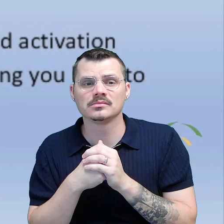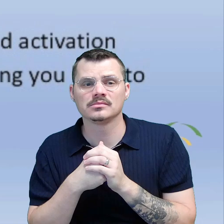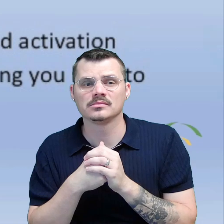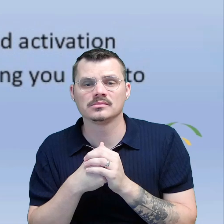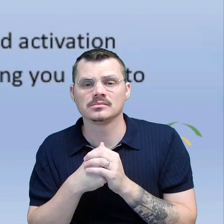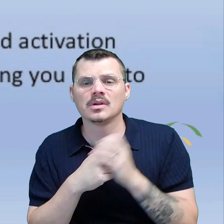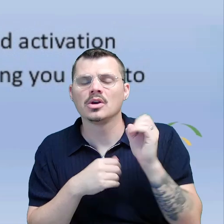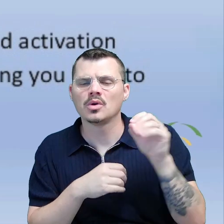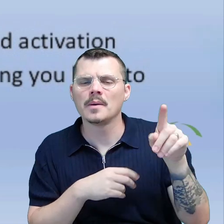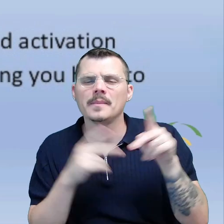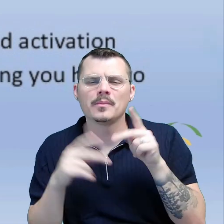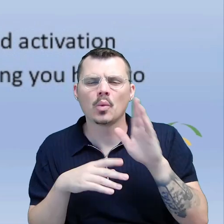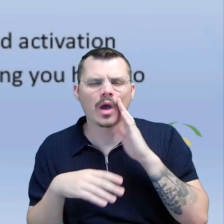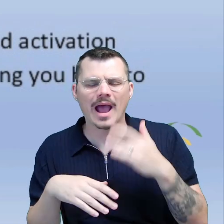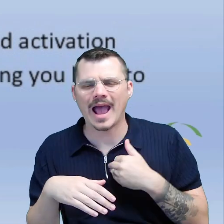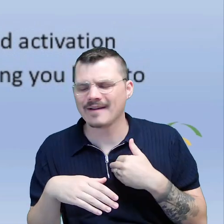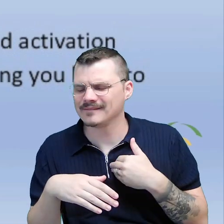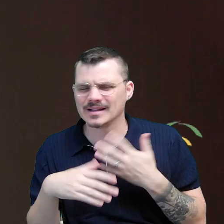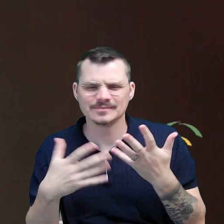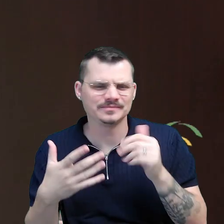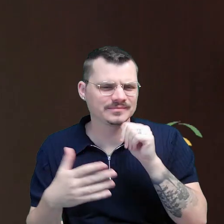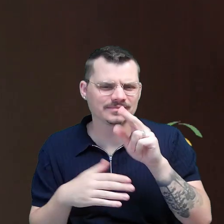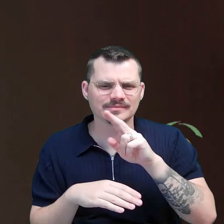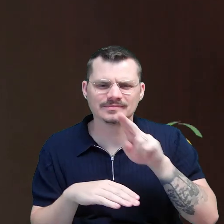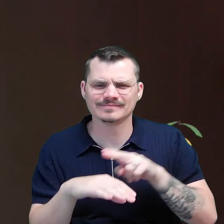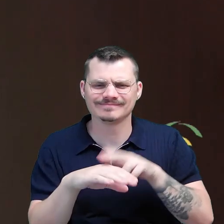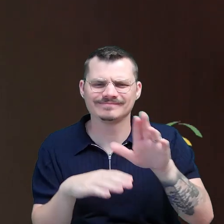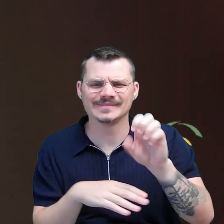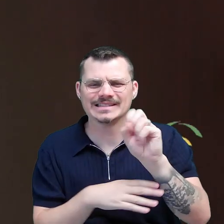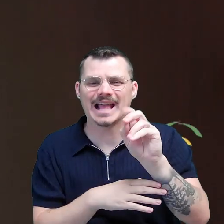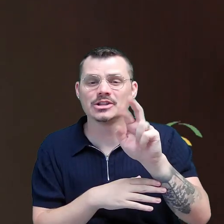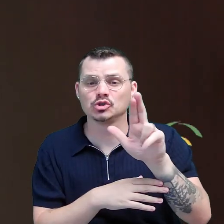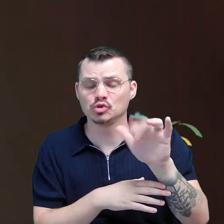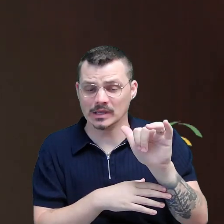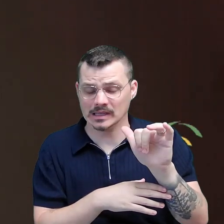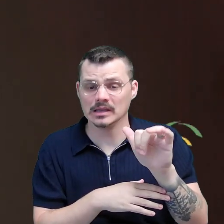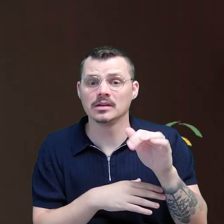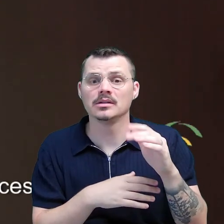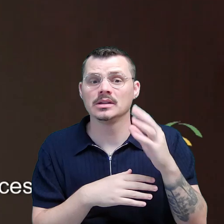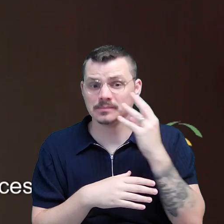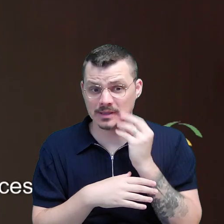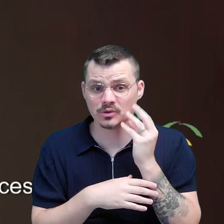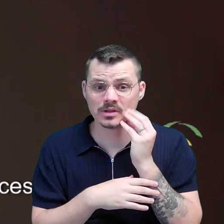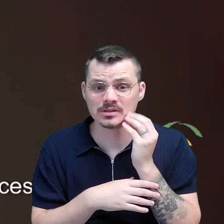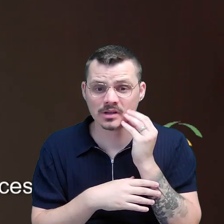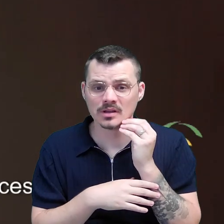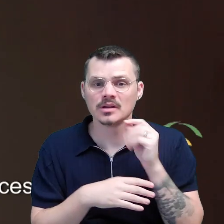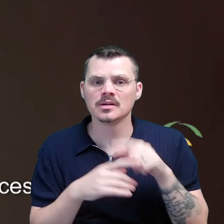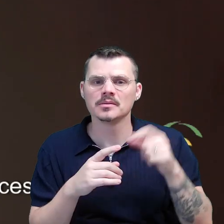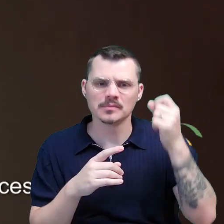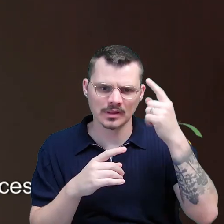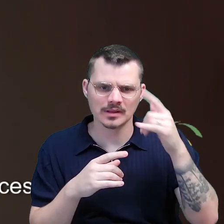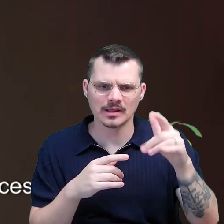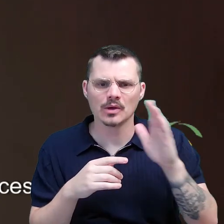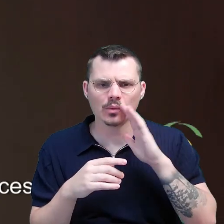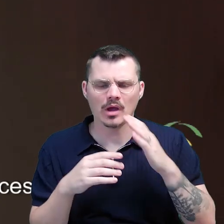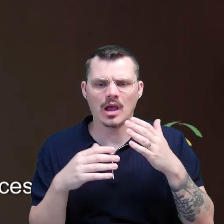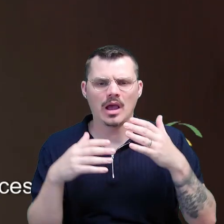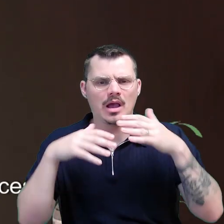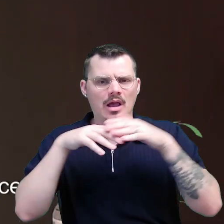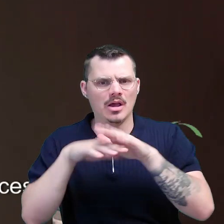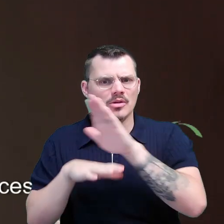So people will have unusual sensory experiences that compound ordinary